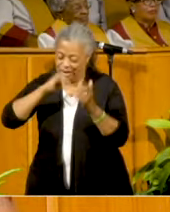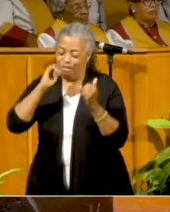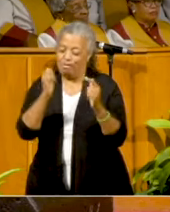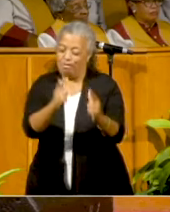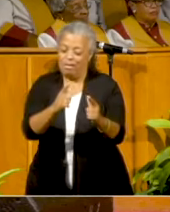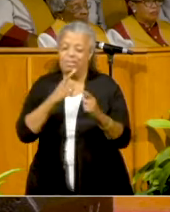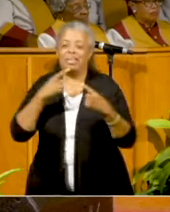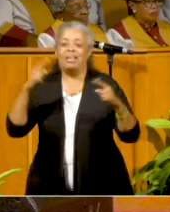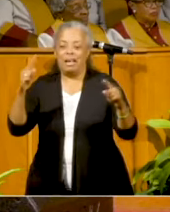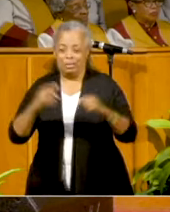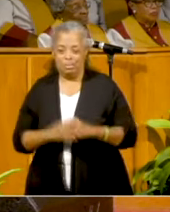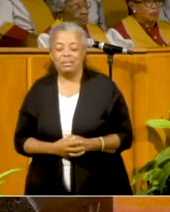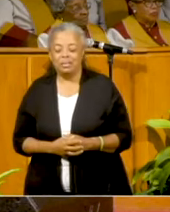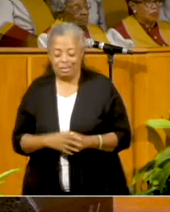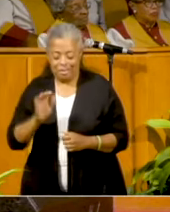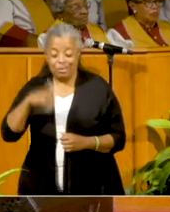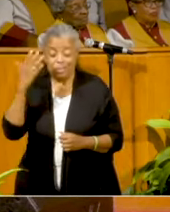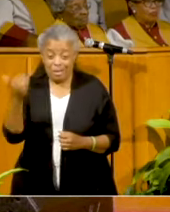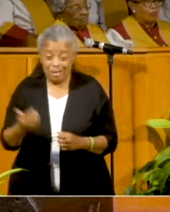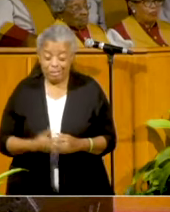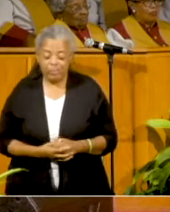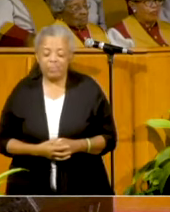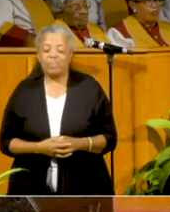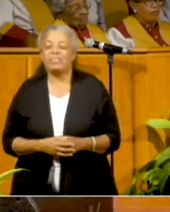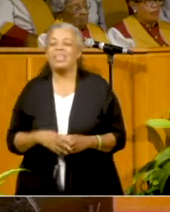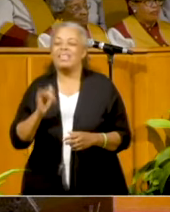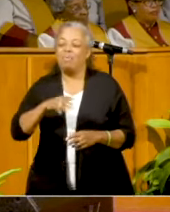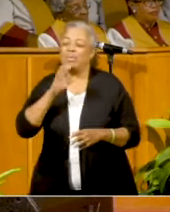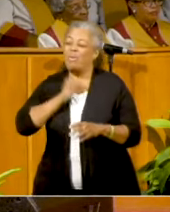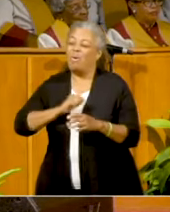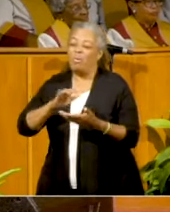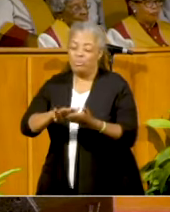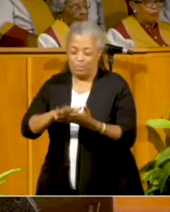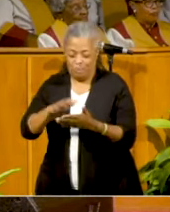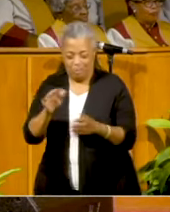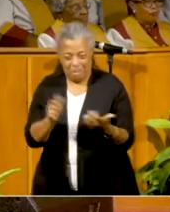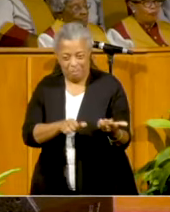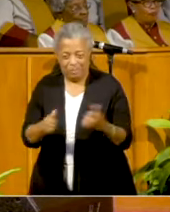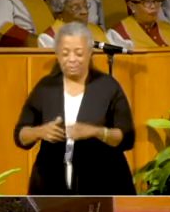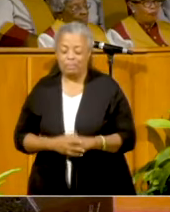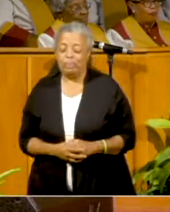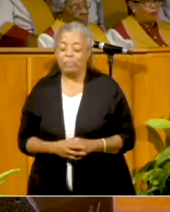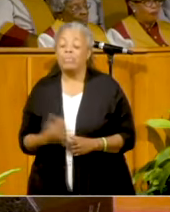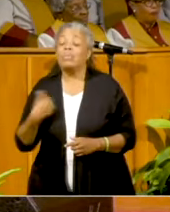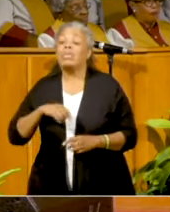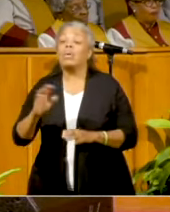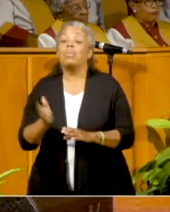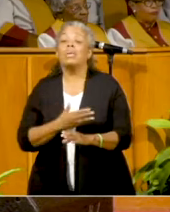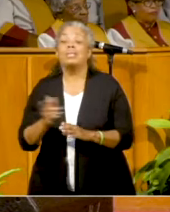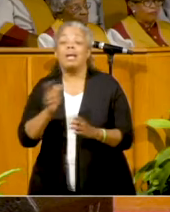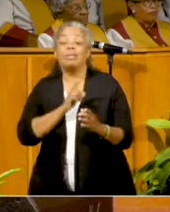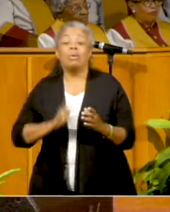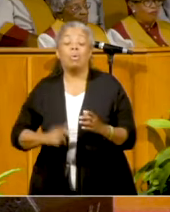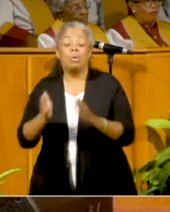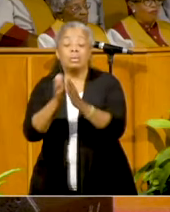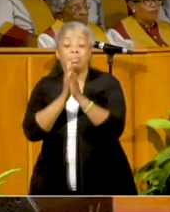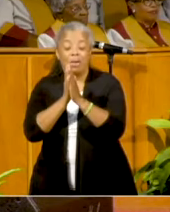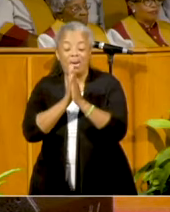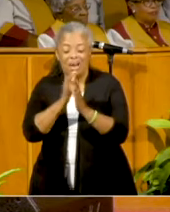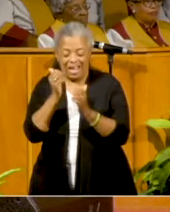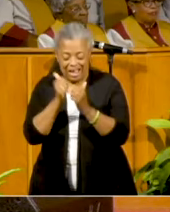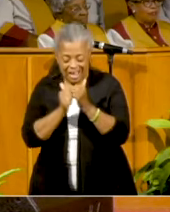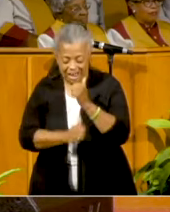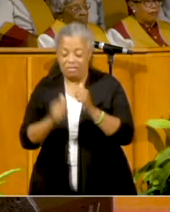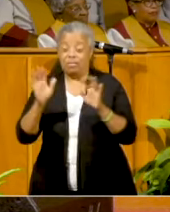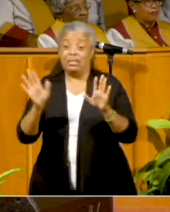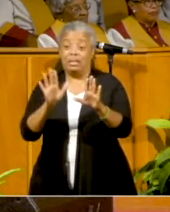of the announcements. It was old school Baptist. We sang the Lord's Prayer every